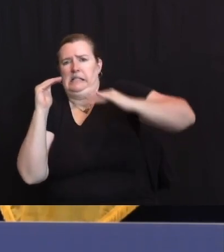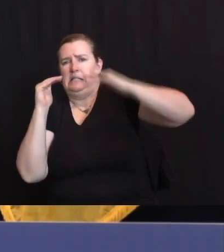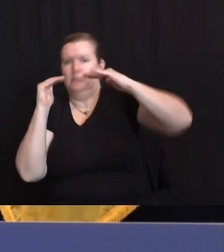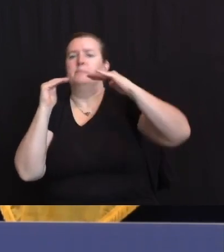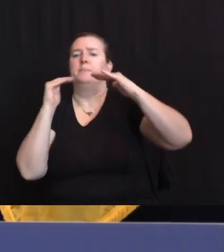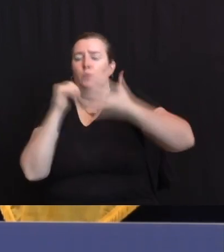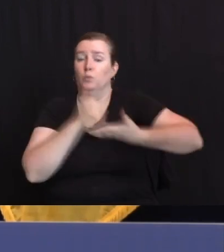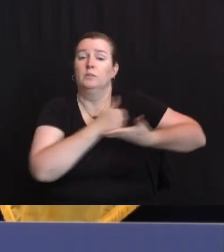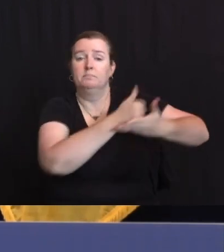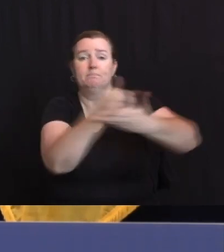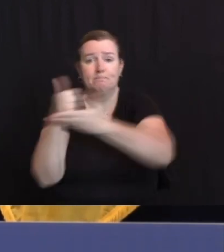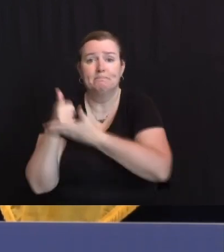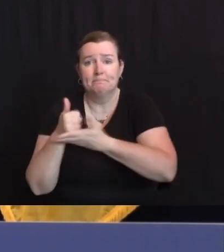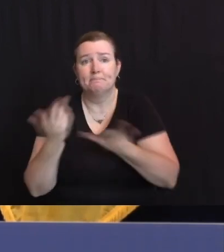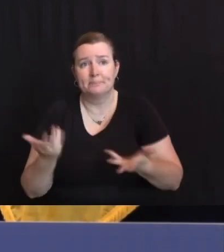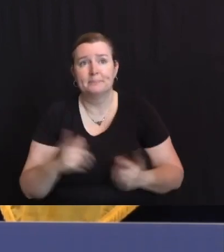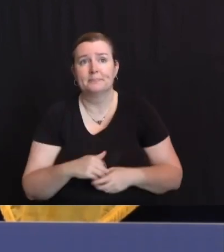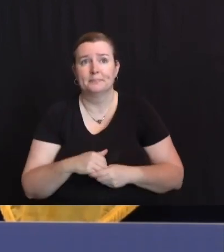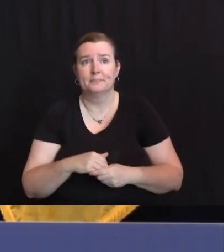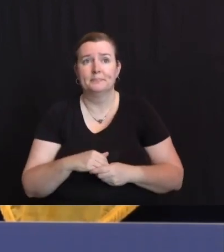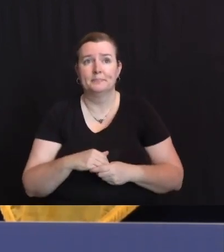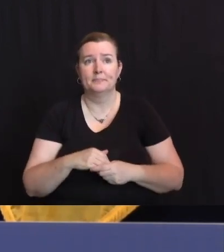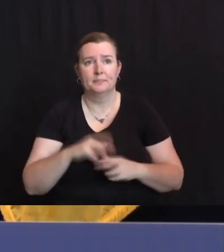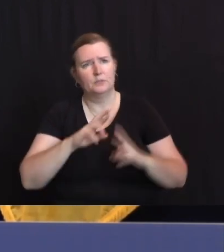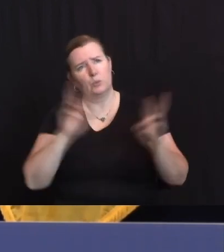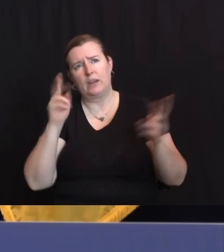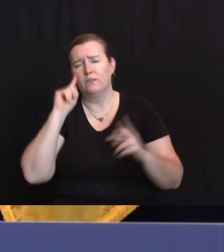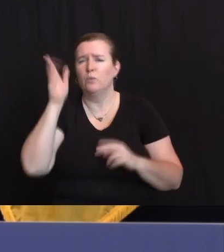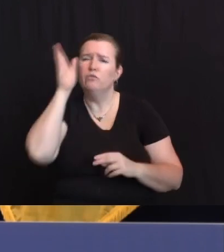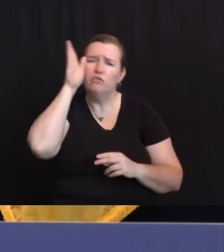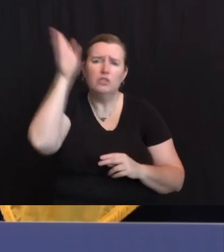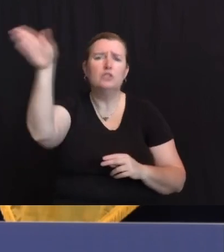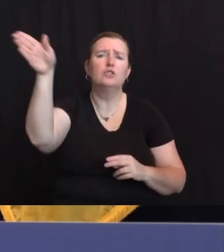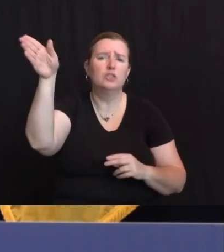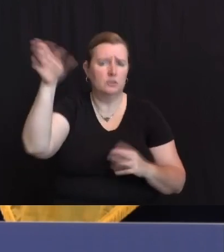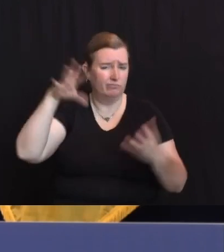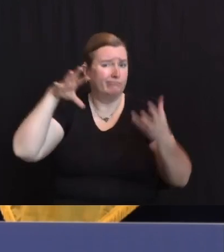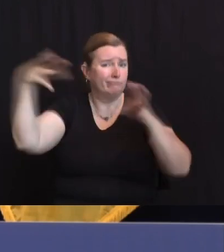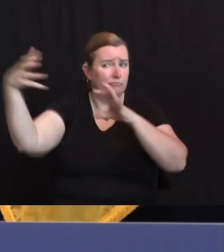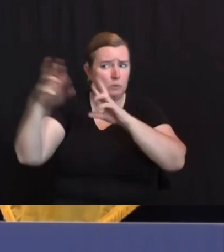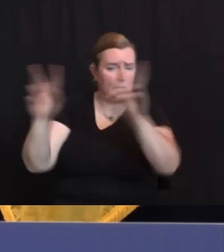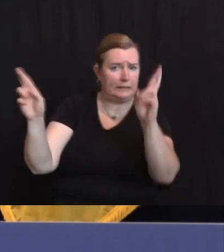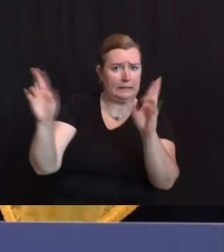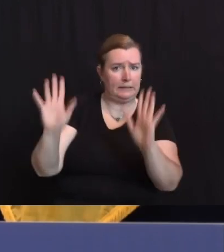will allow us to weather future storms. So with that, Dustin, good